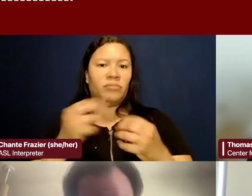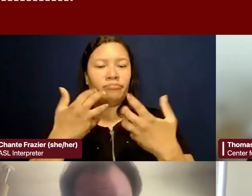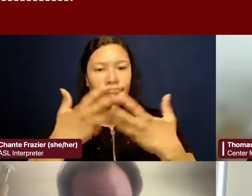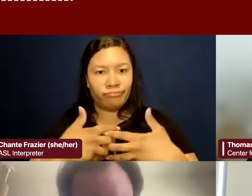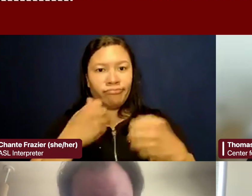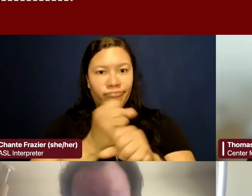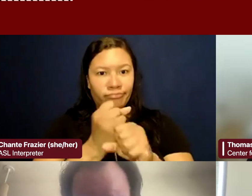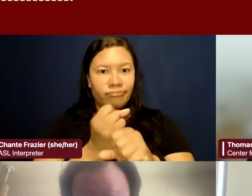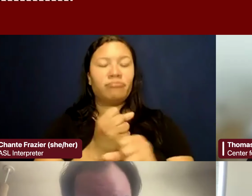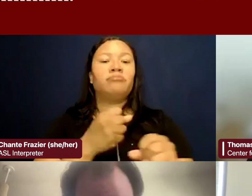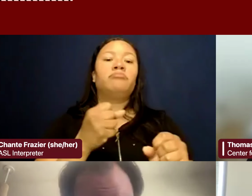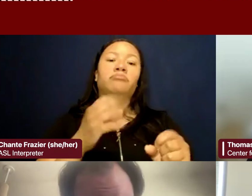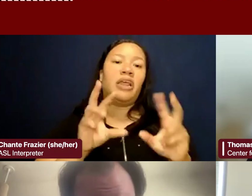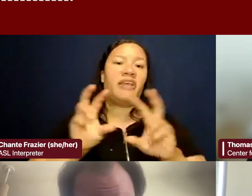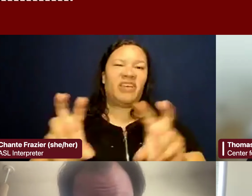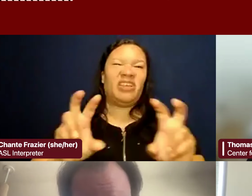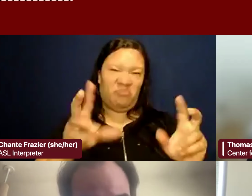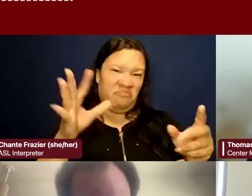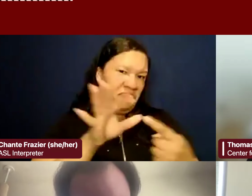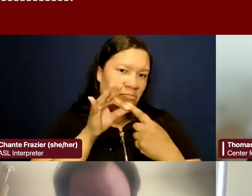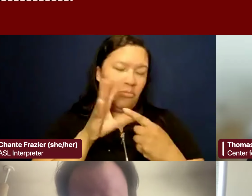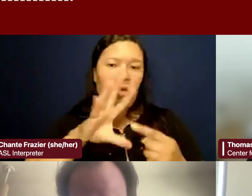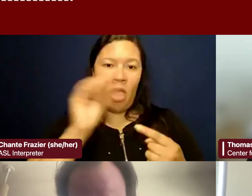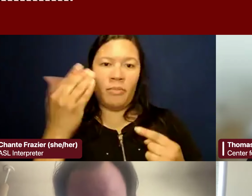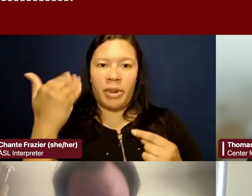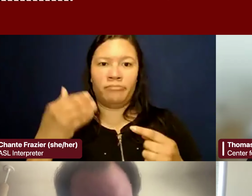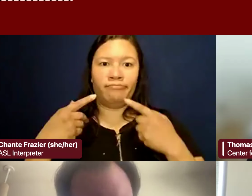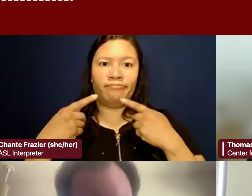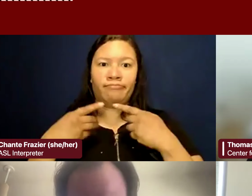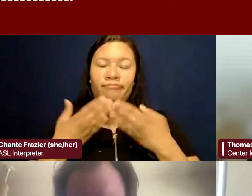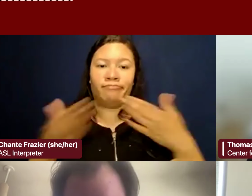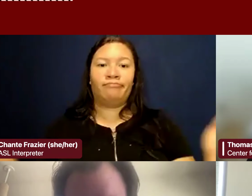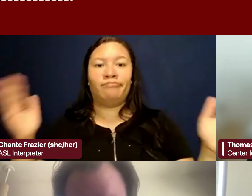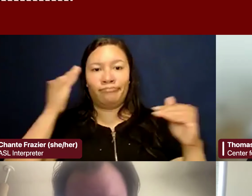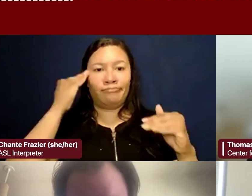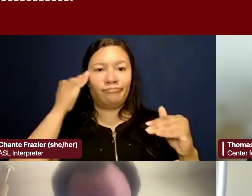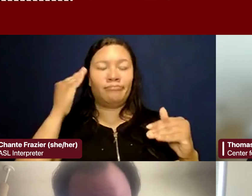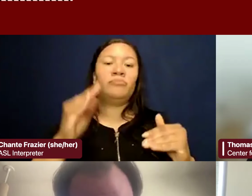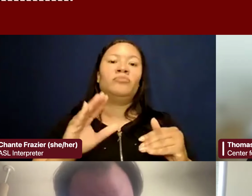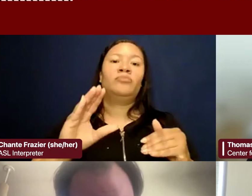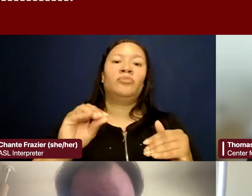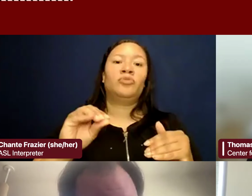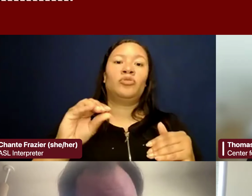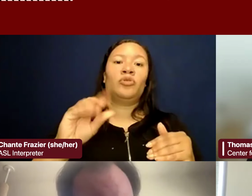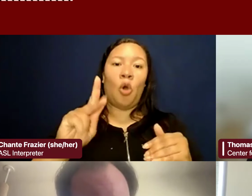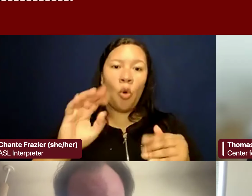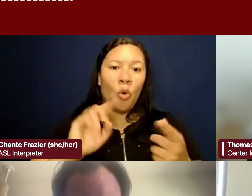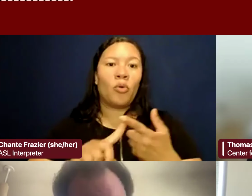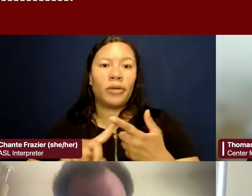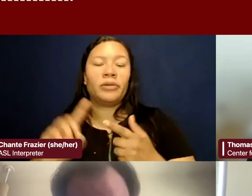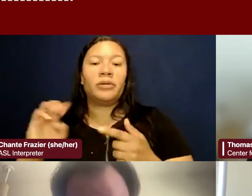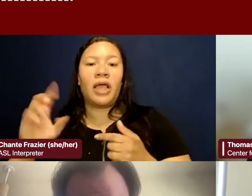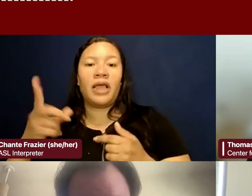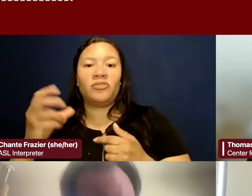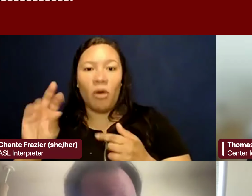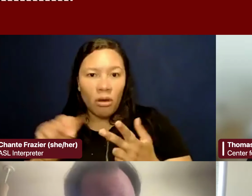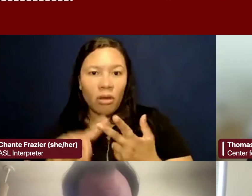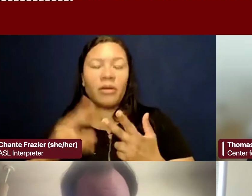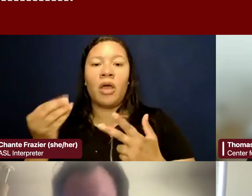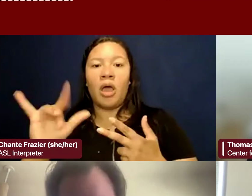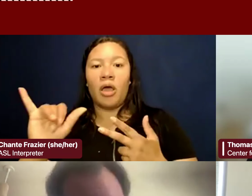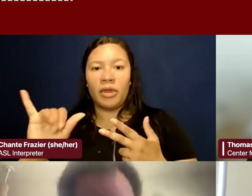in companies that are publicly known about Coca-Cola, Exxon, General Electric, and Honeywell. Disclosure